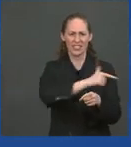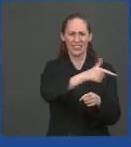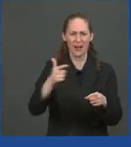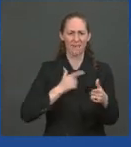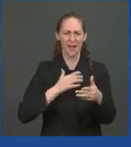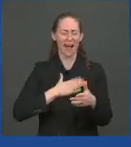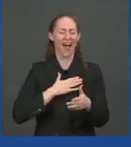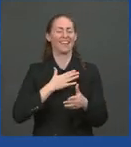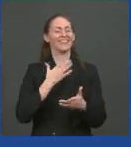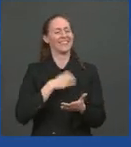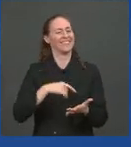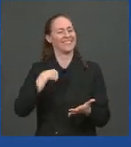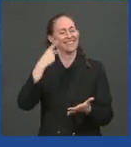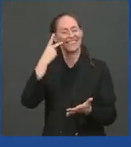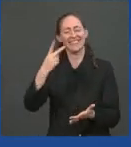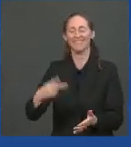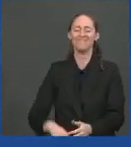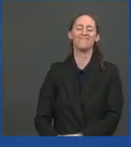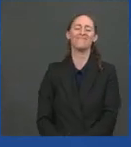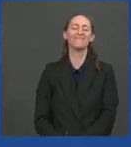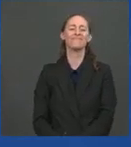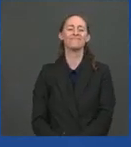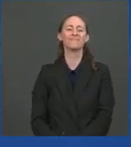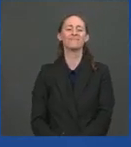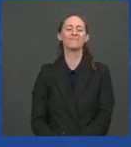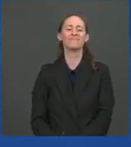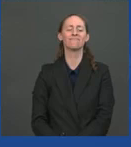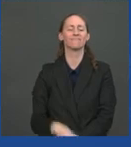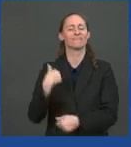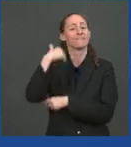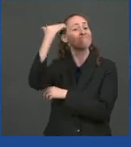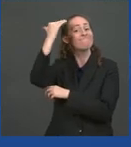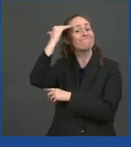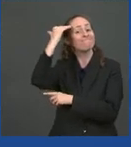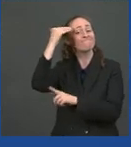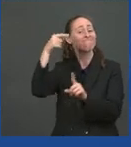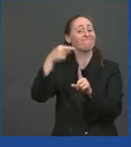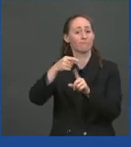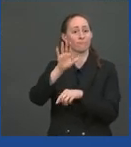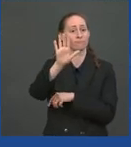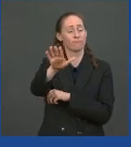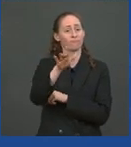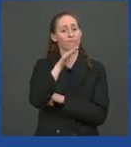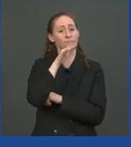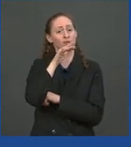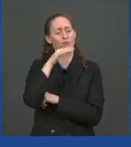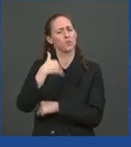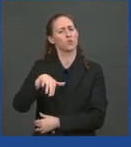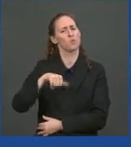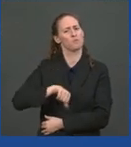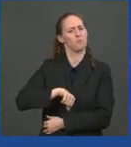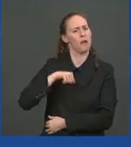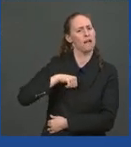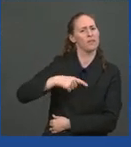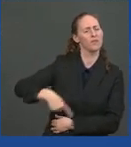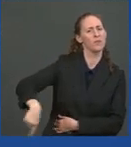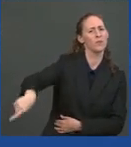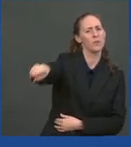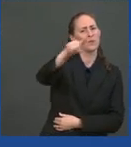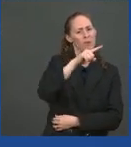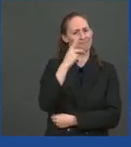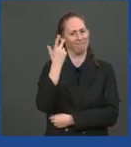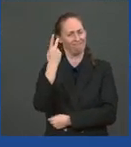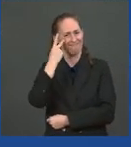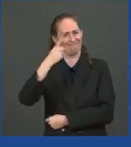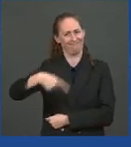any rate, I know your mom is so proud of you and is watching, and your dad's